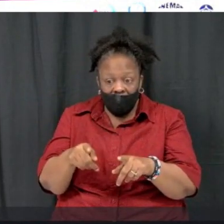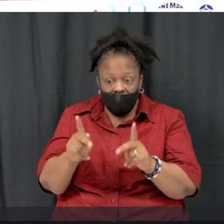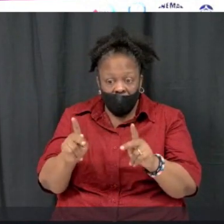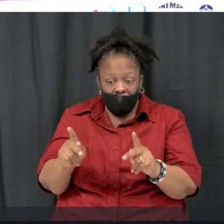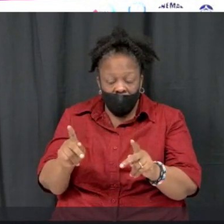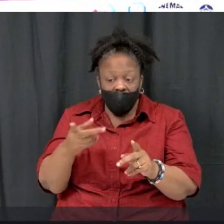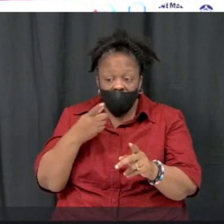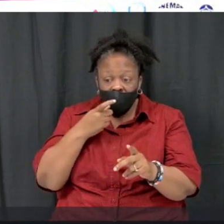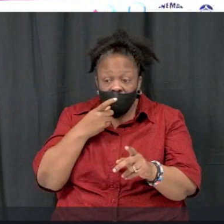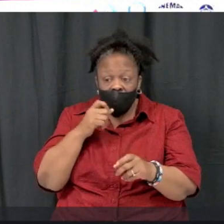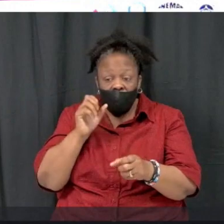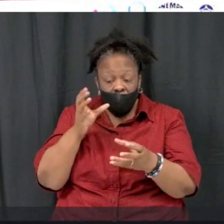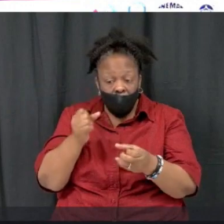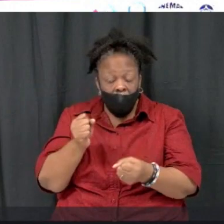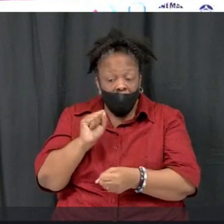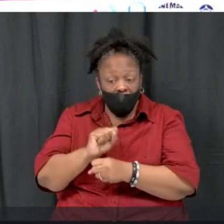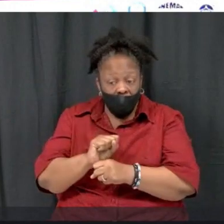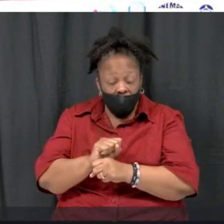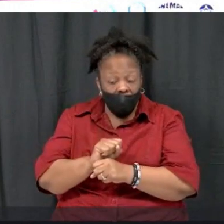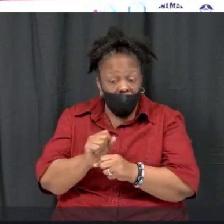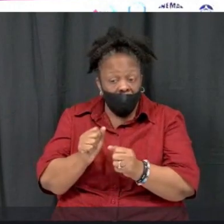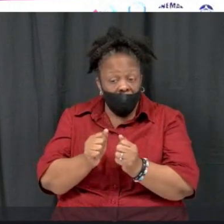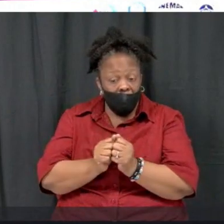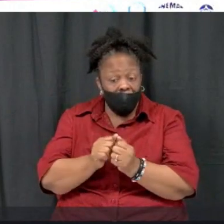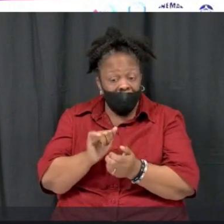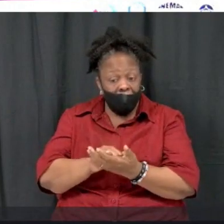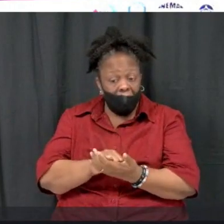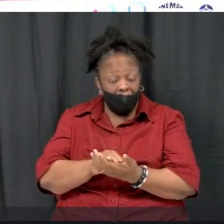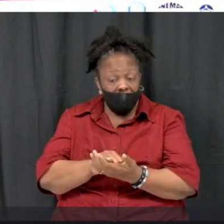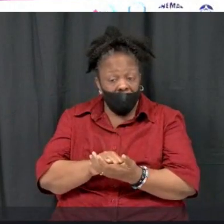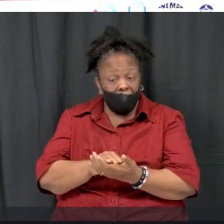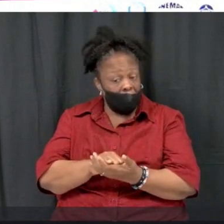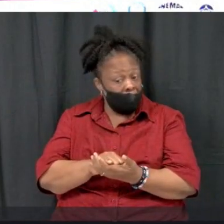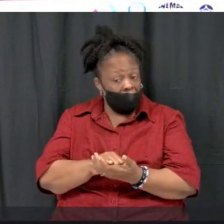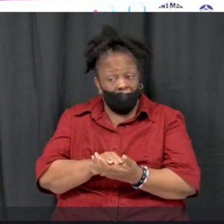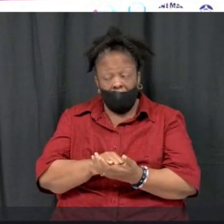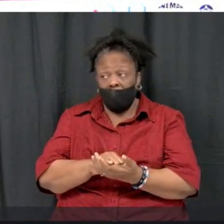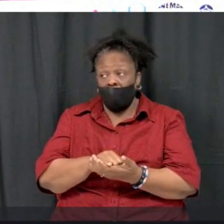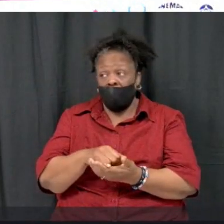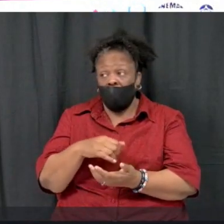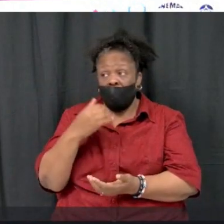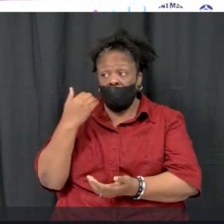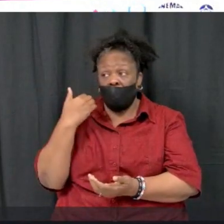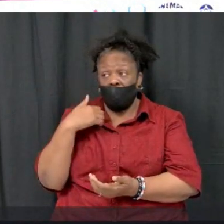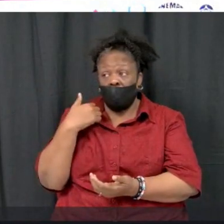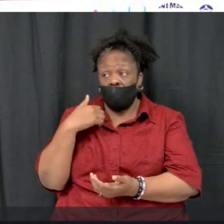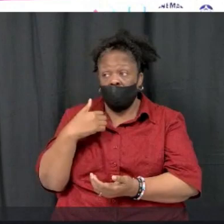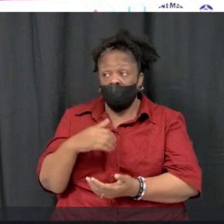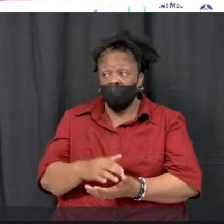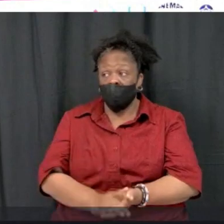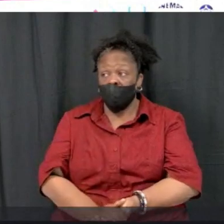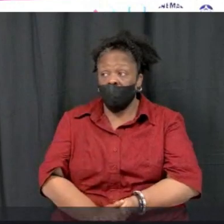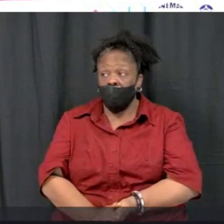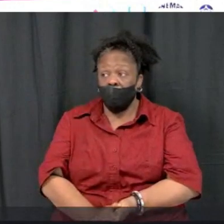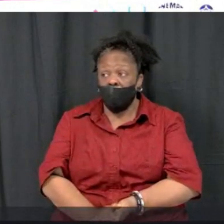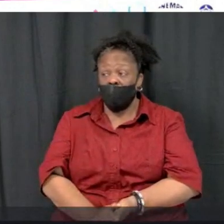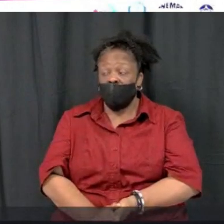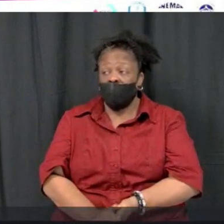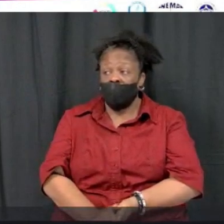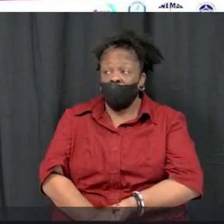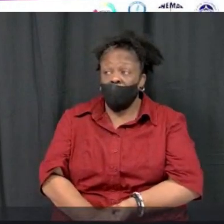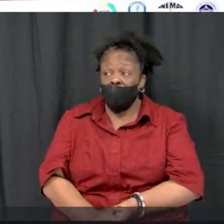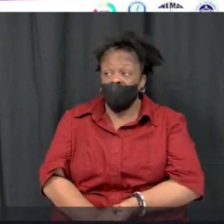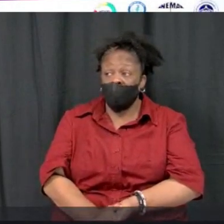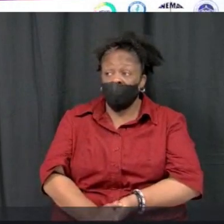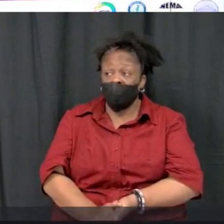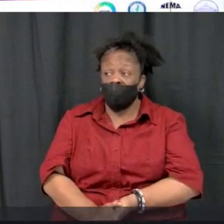those who still need to get vaccinated. If you're unsure, I can tell you my own story. I'm as human as you are.